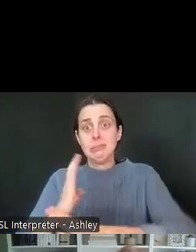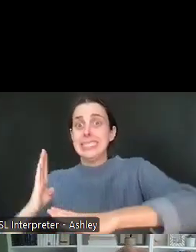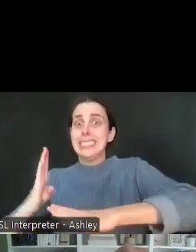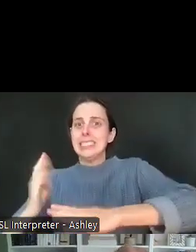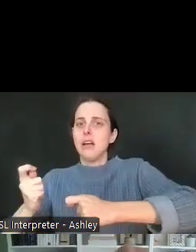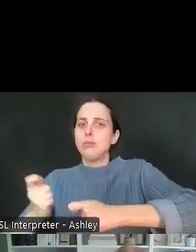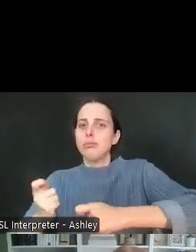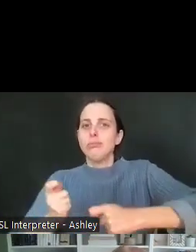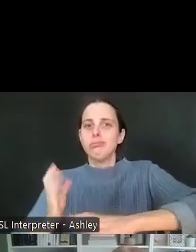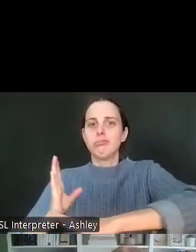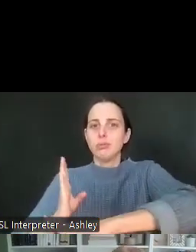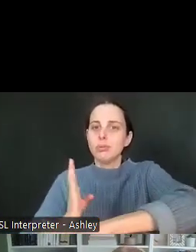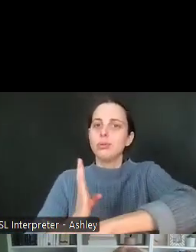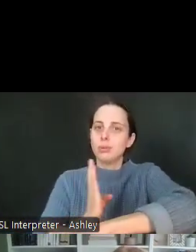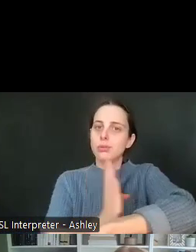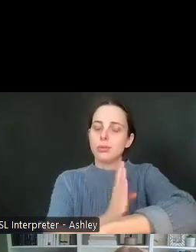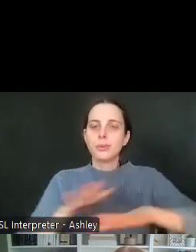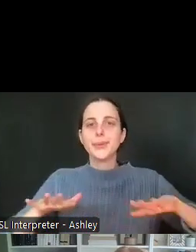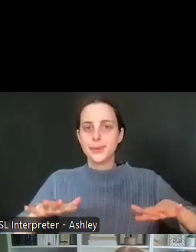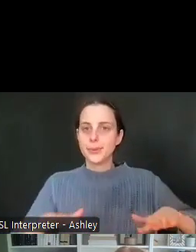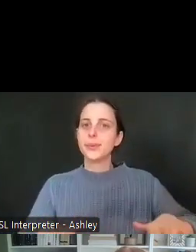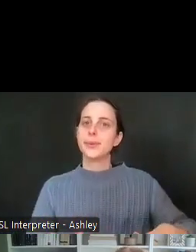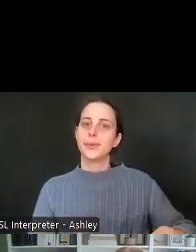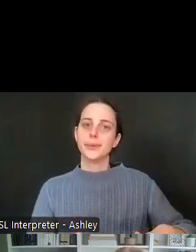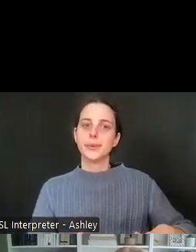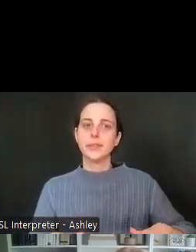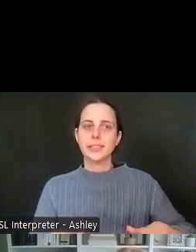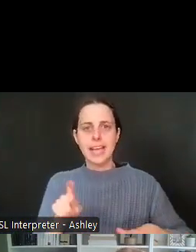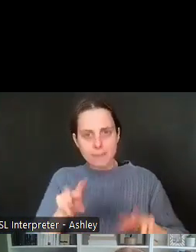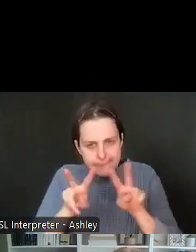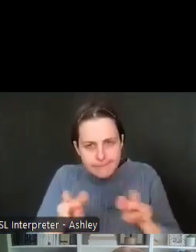some of the bothersomeness that stress is having for you right now?